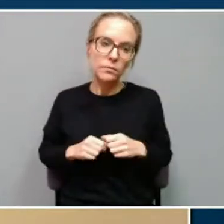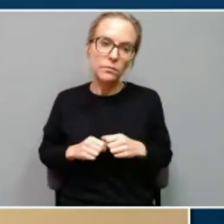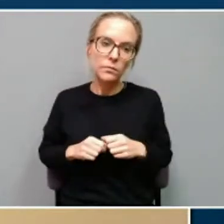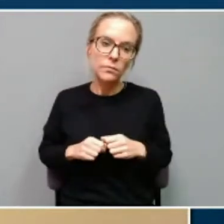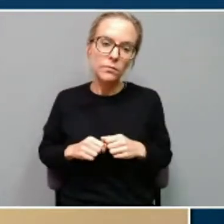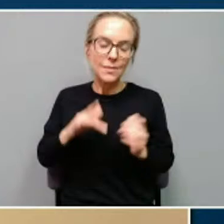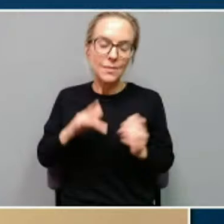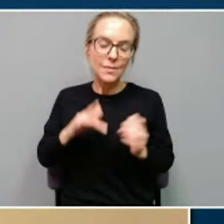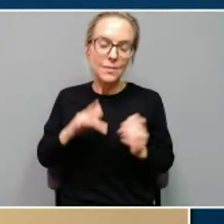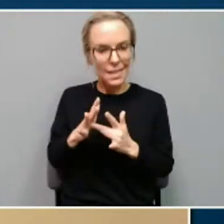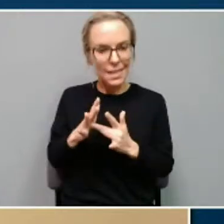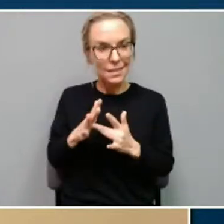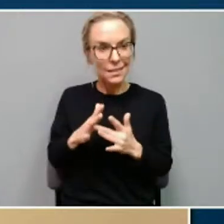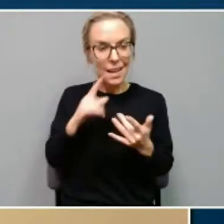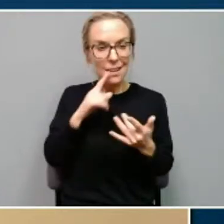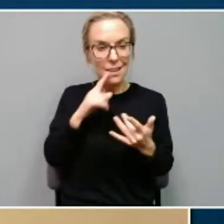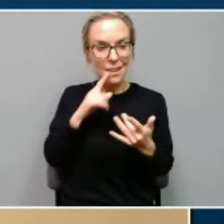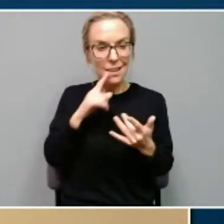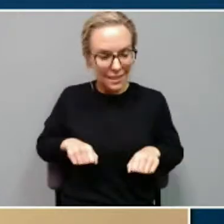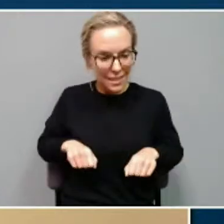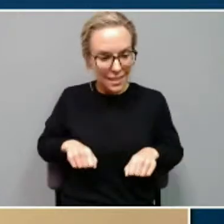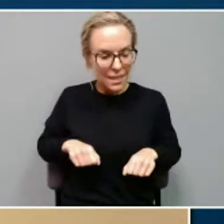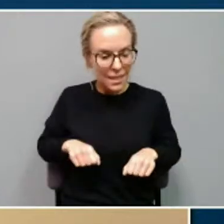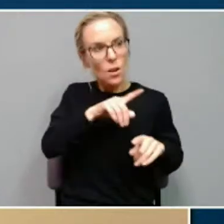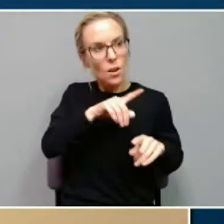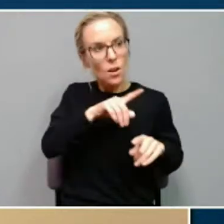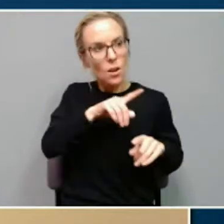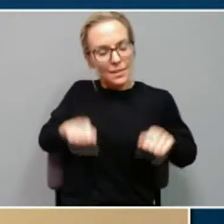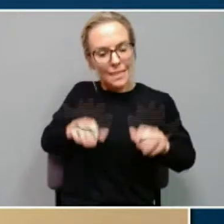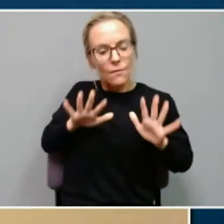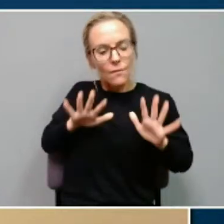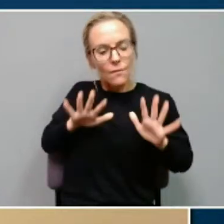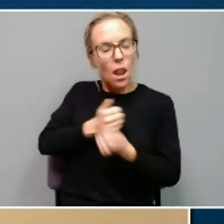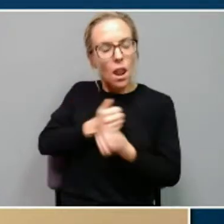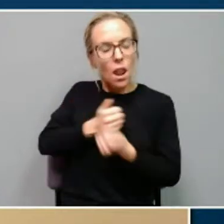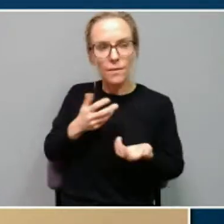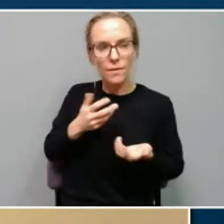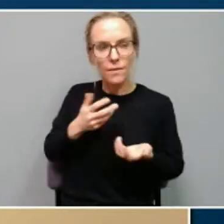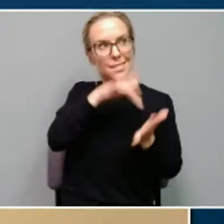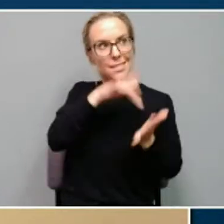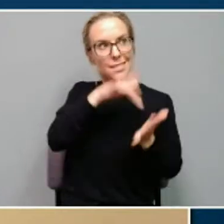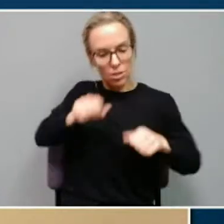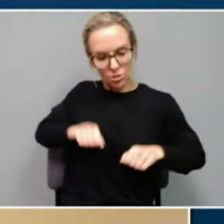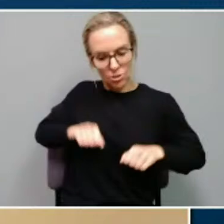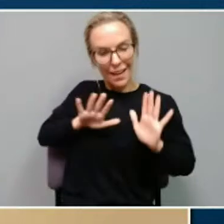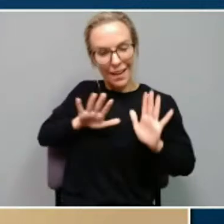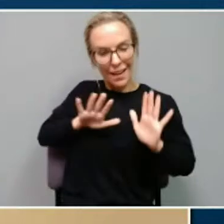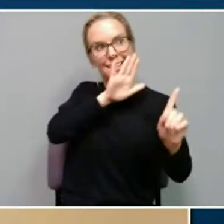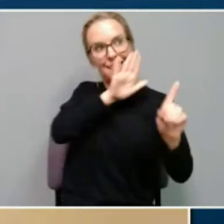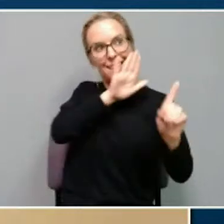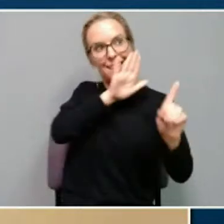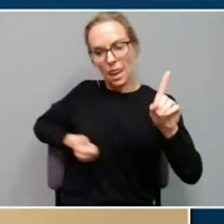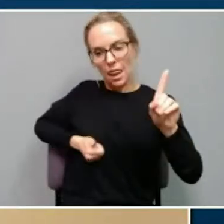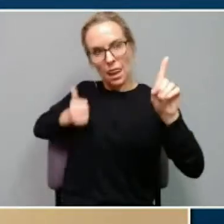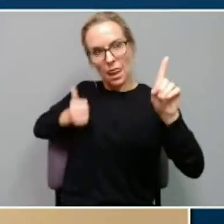Jesus had a sacrificial love. Jesus sacrificed his life for